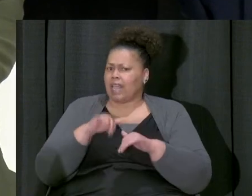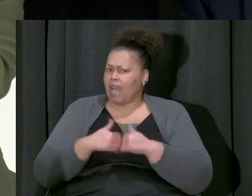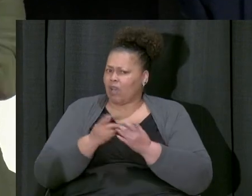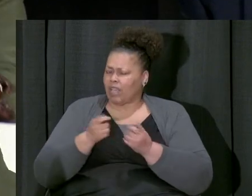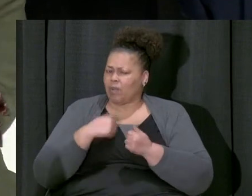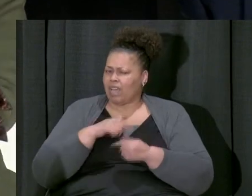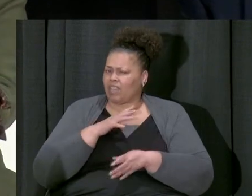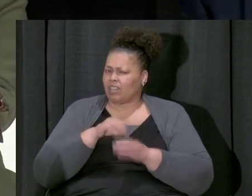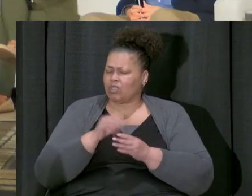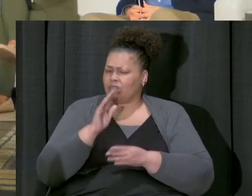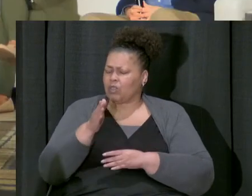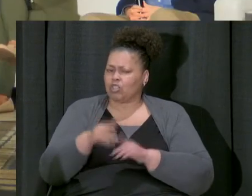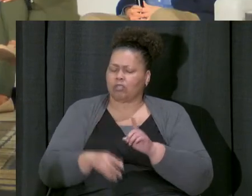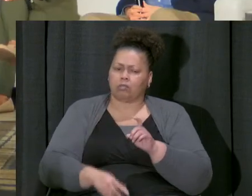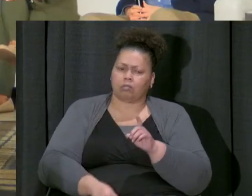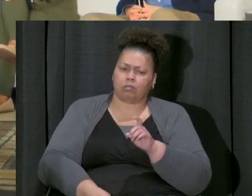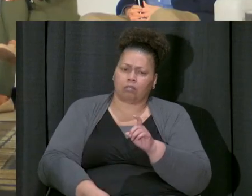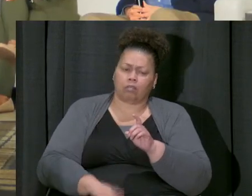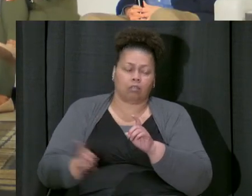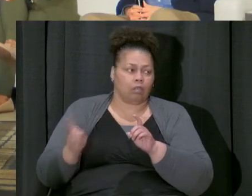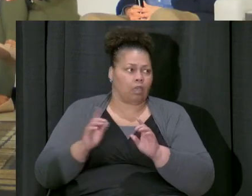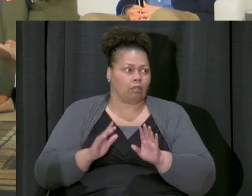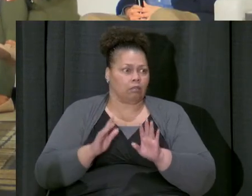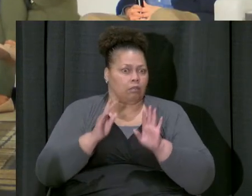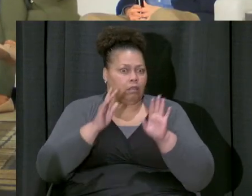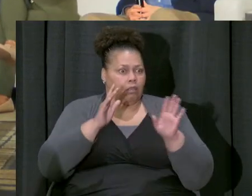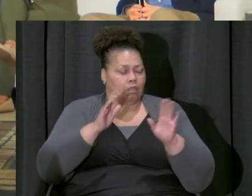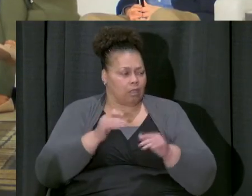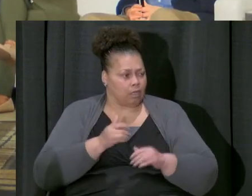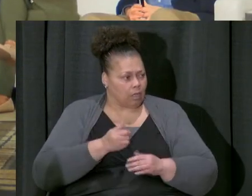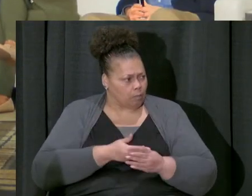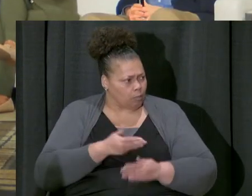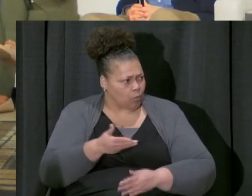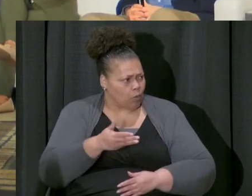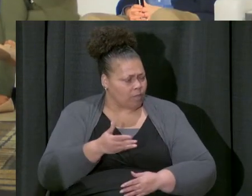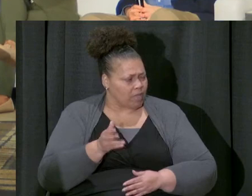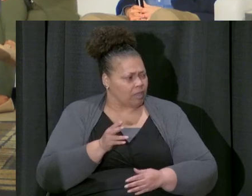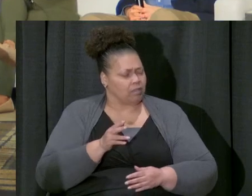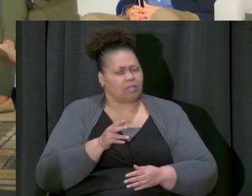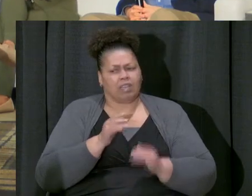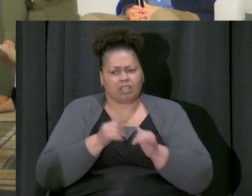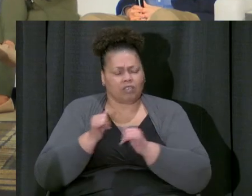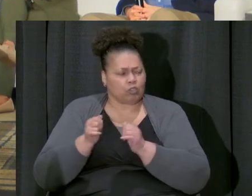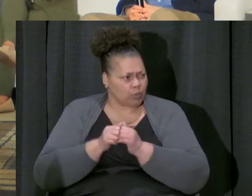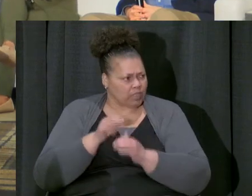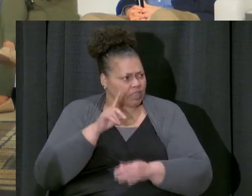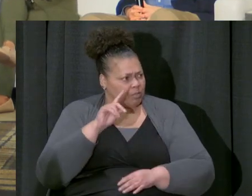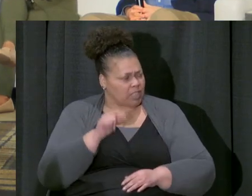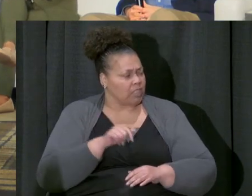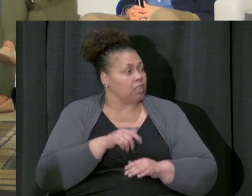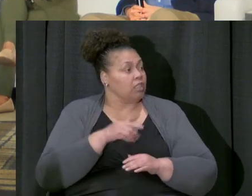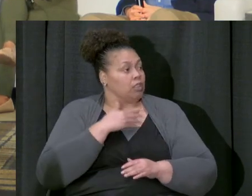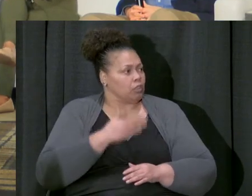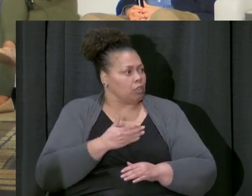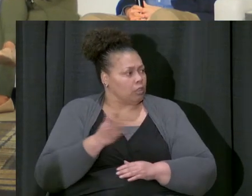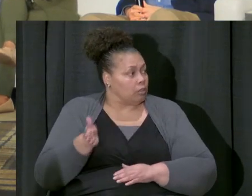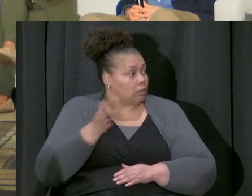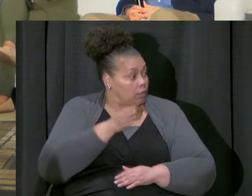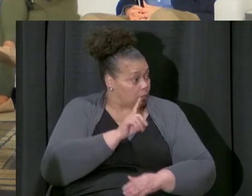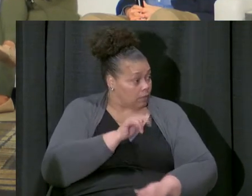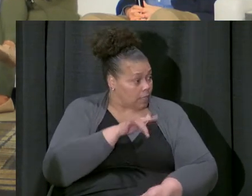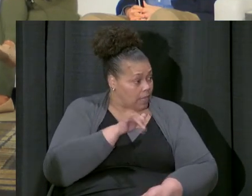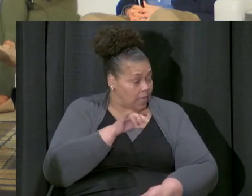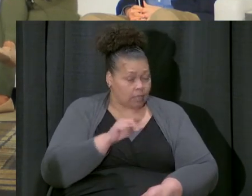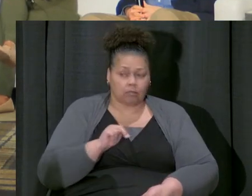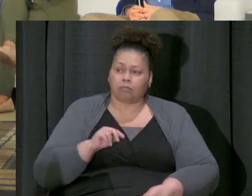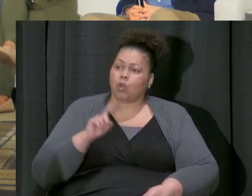future? Excellent, I love that, very good. Employment of individuals with disabilities, very good, thank you. Dylan? I think one thing that I'd really